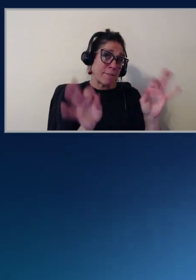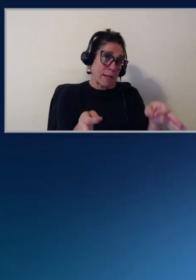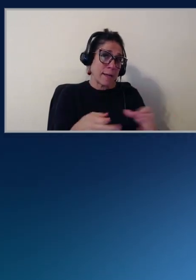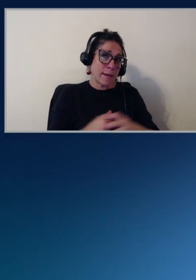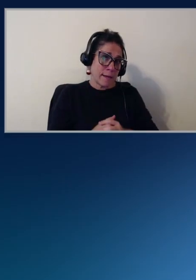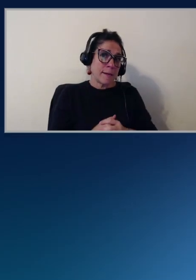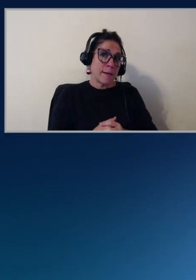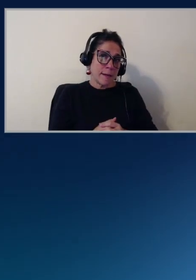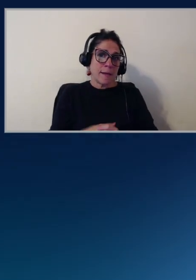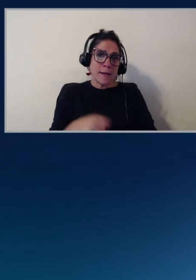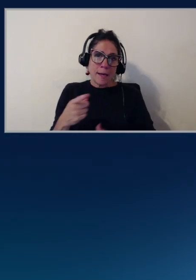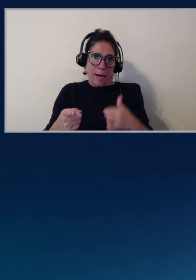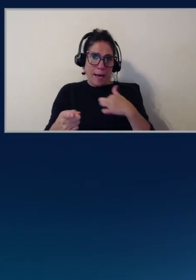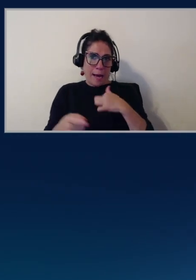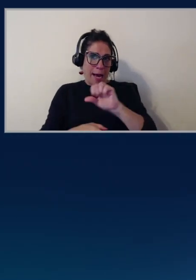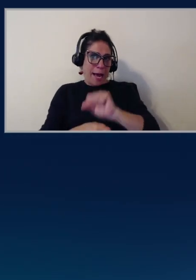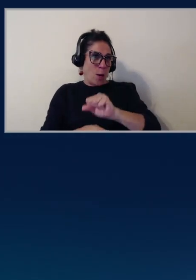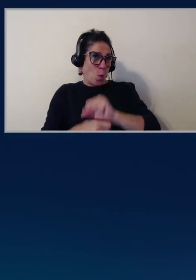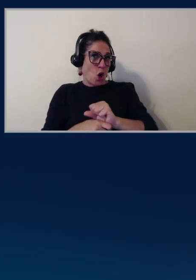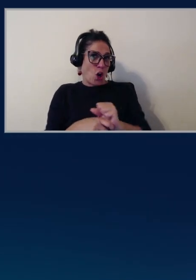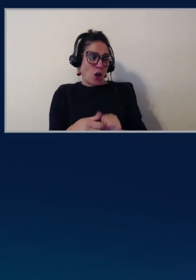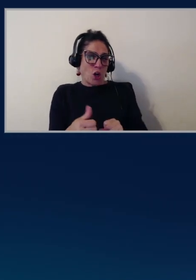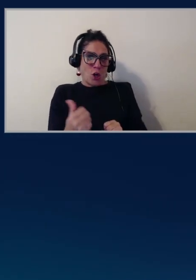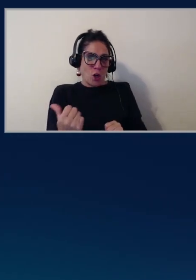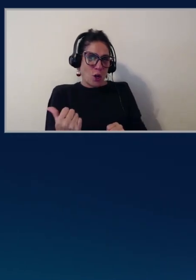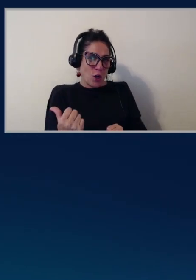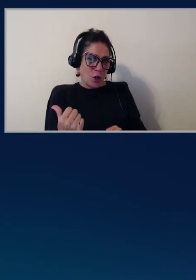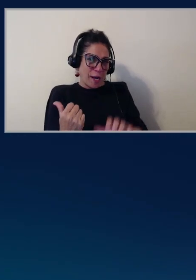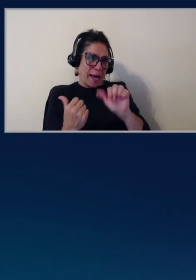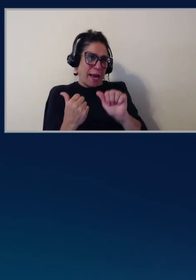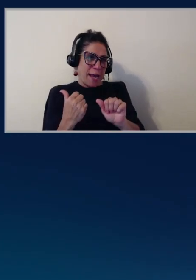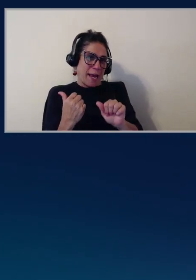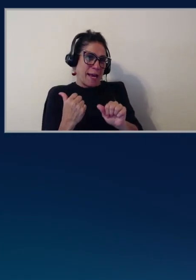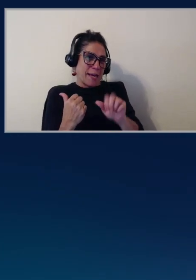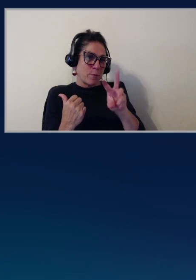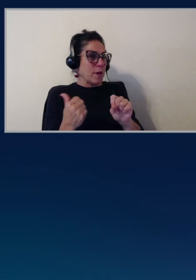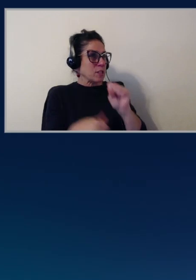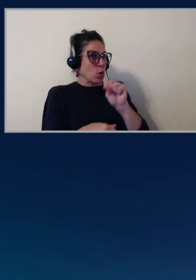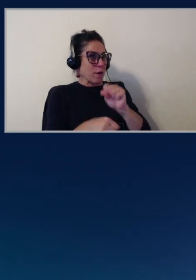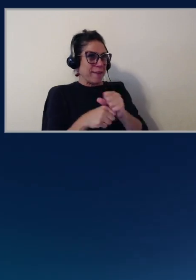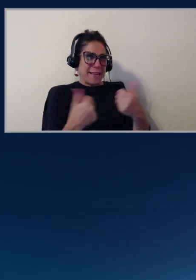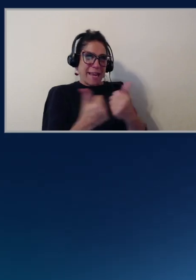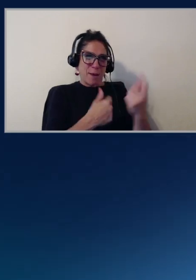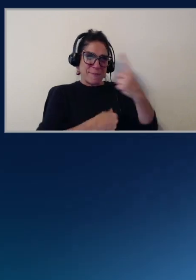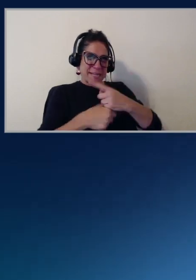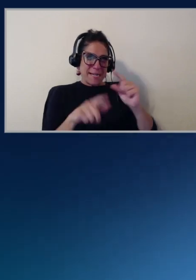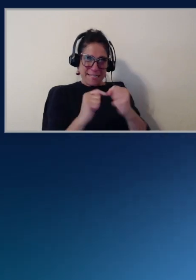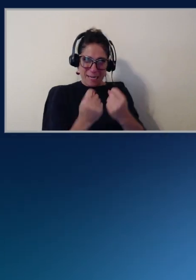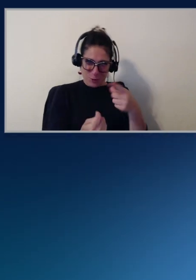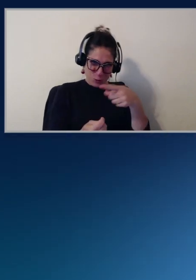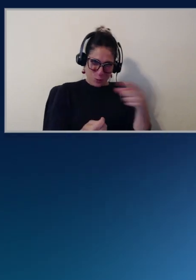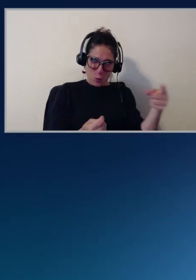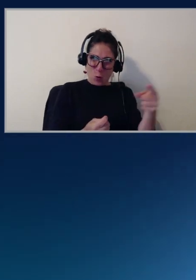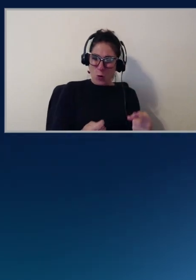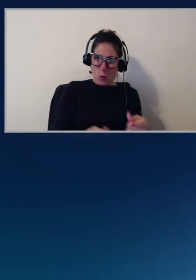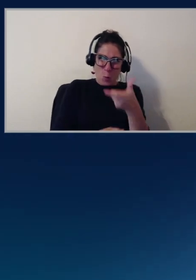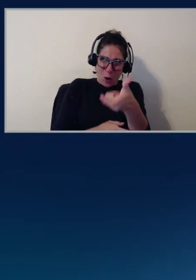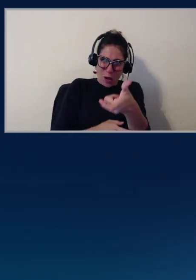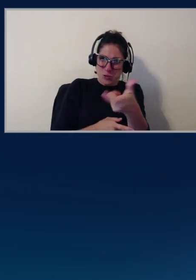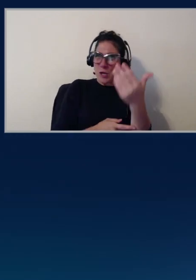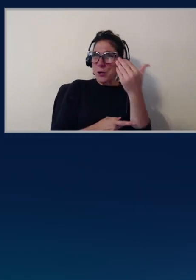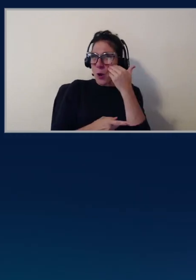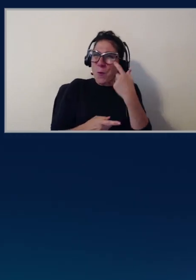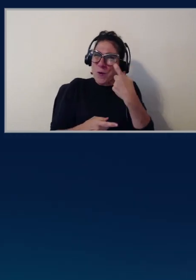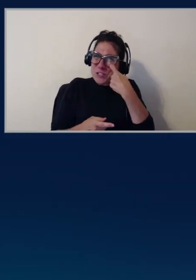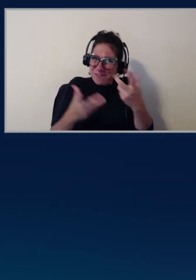Yeah, I work on at AWS. I work on the game day team, as you all watching know, because we just did